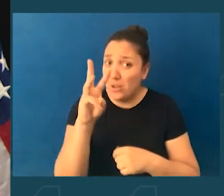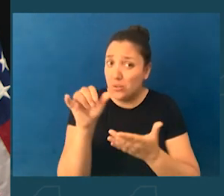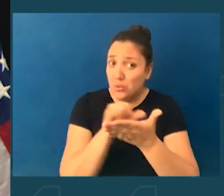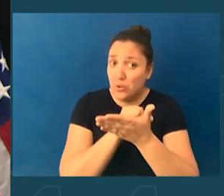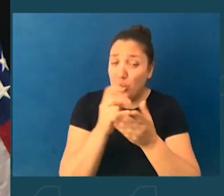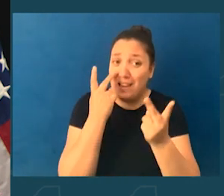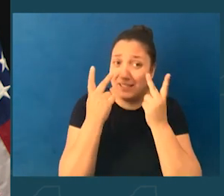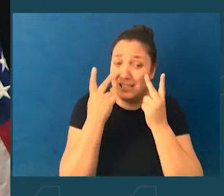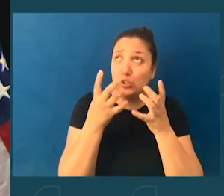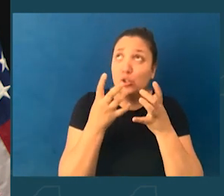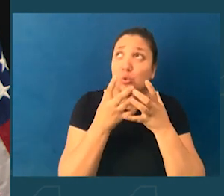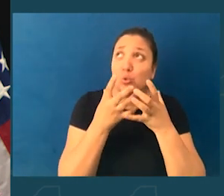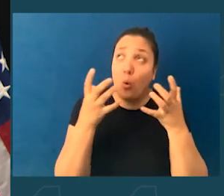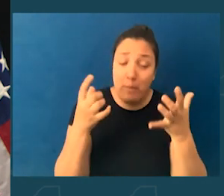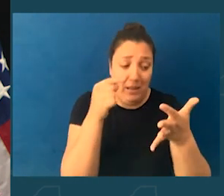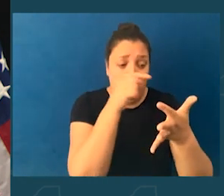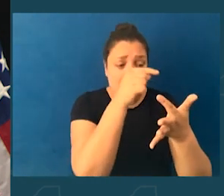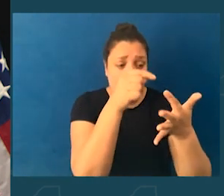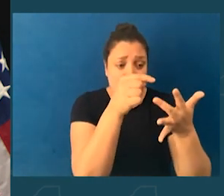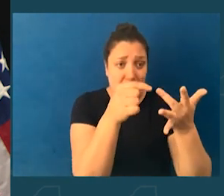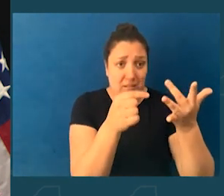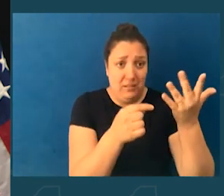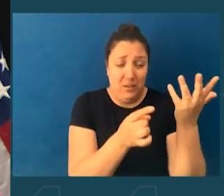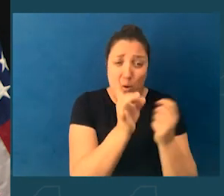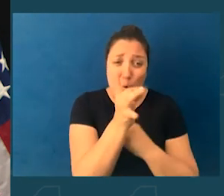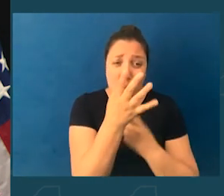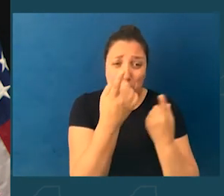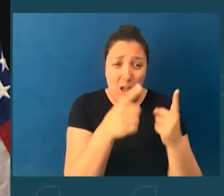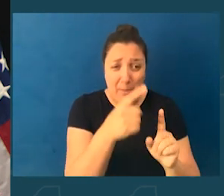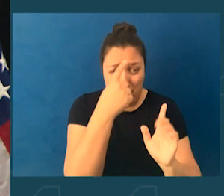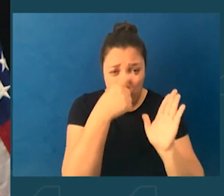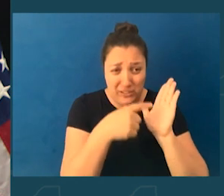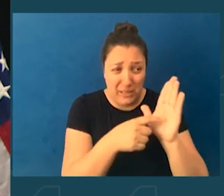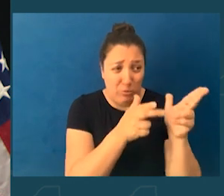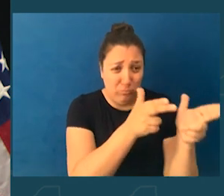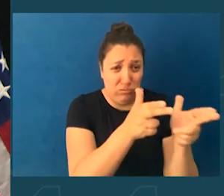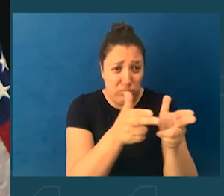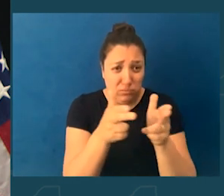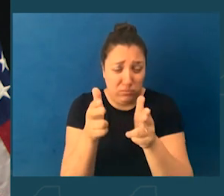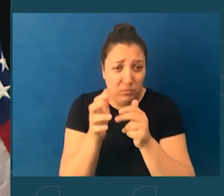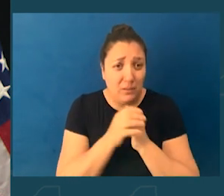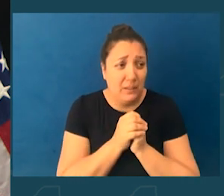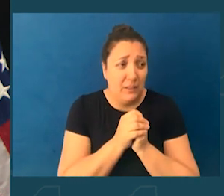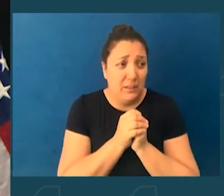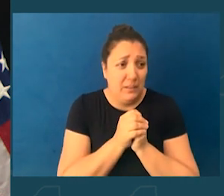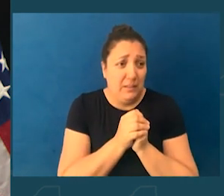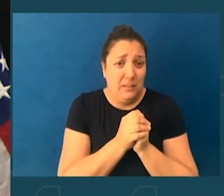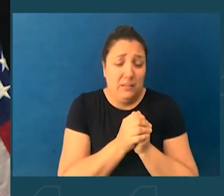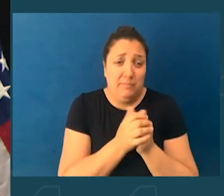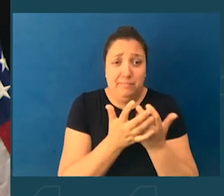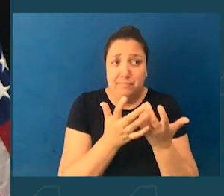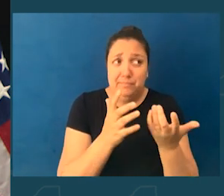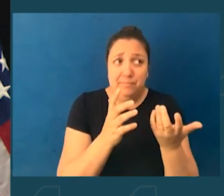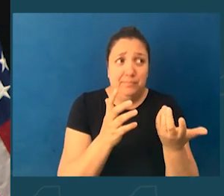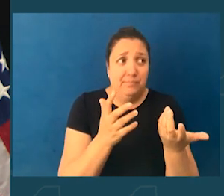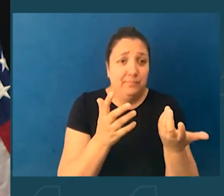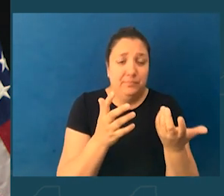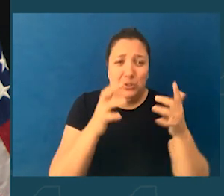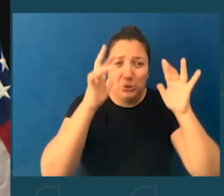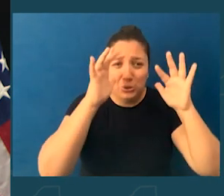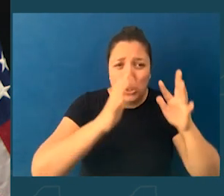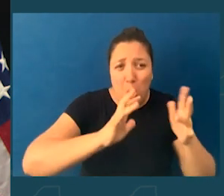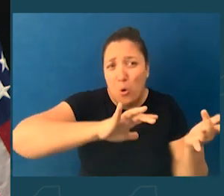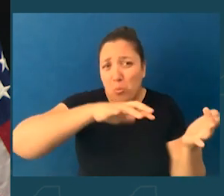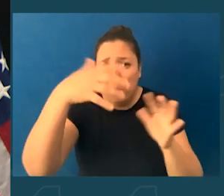a toxic social media environment, will benefit directly from a more assistive community treatment teams, safe options support